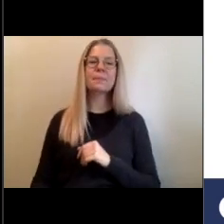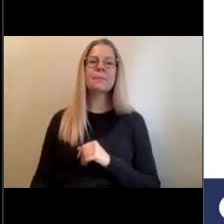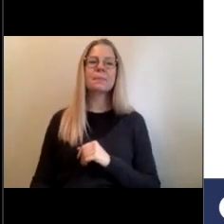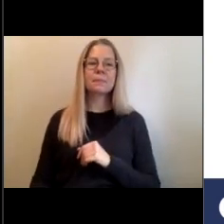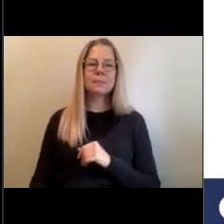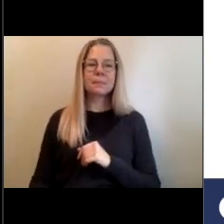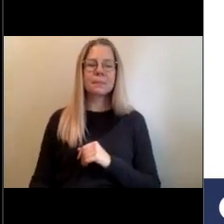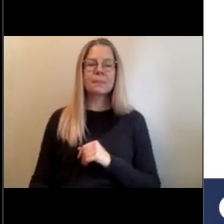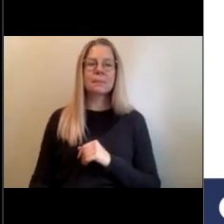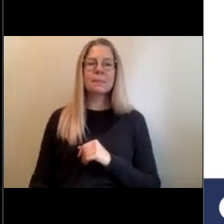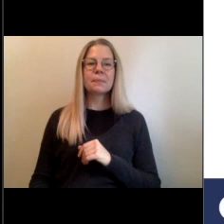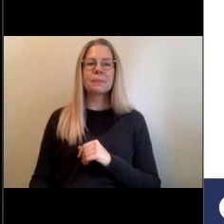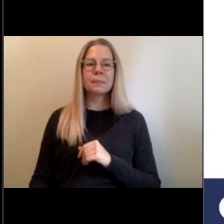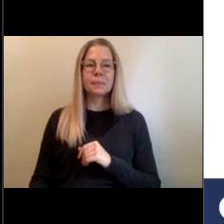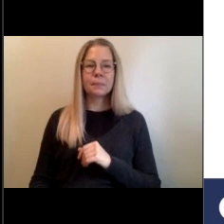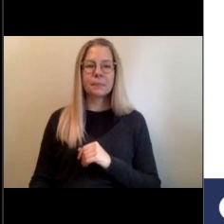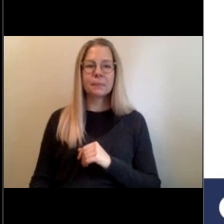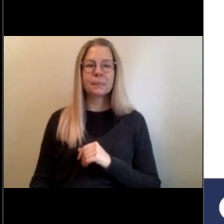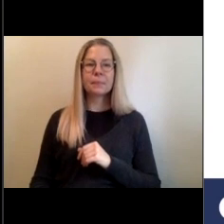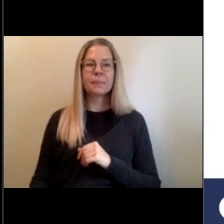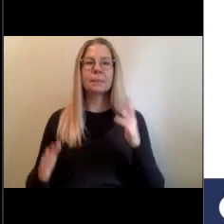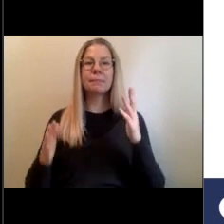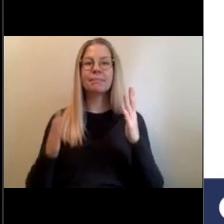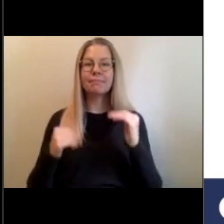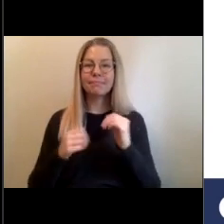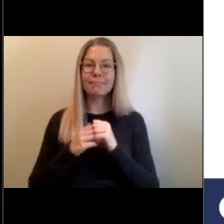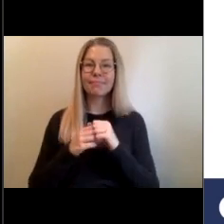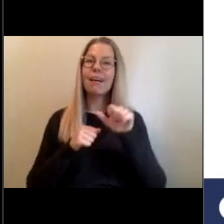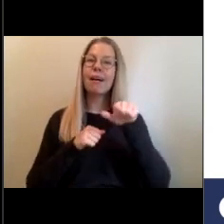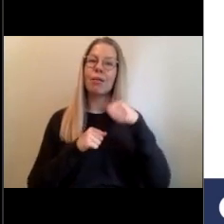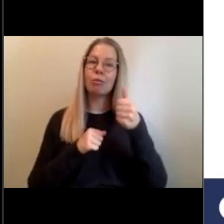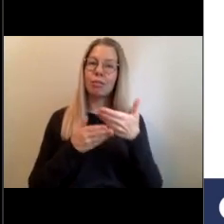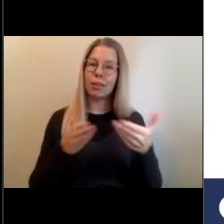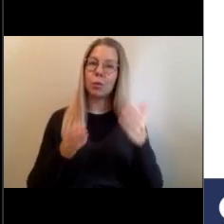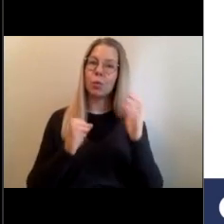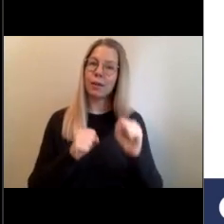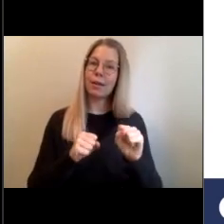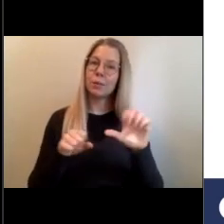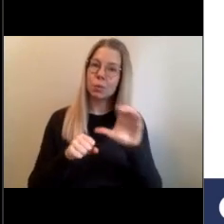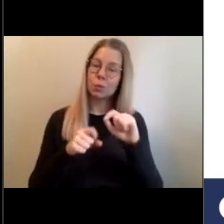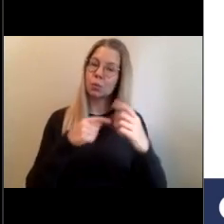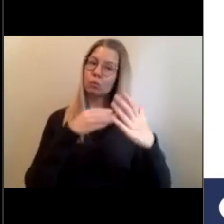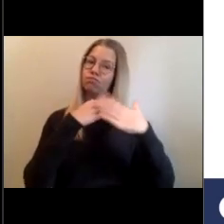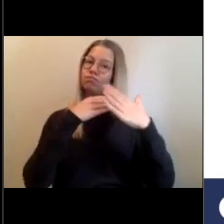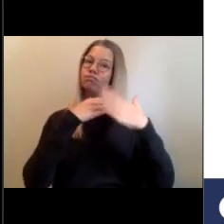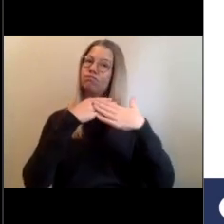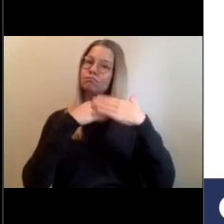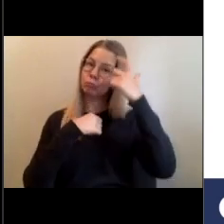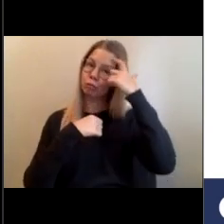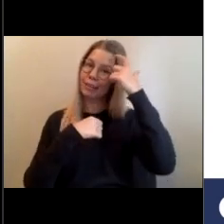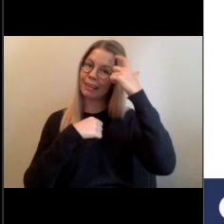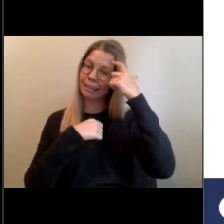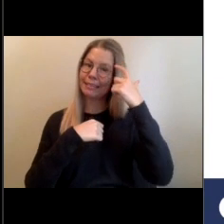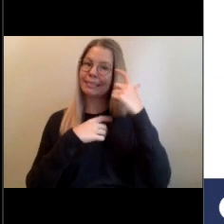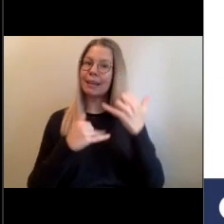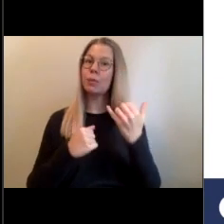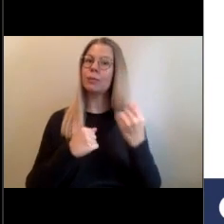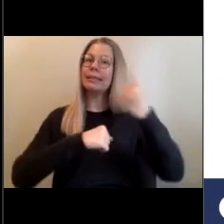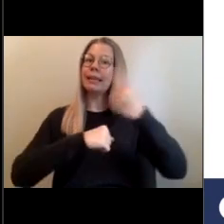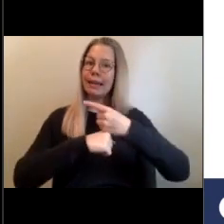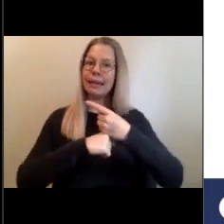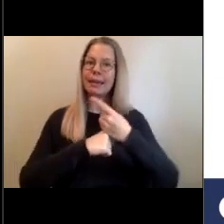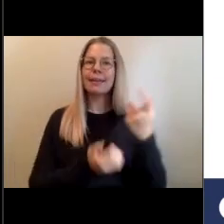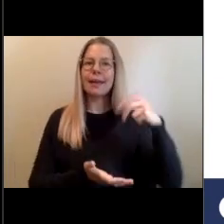is decreasing sedentary time, being active throughout the day and not being sedentary